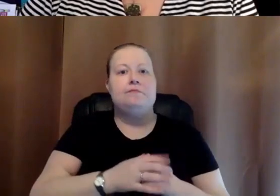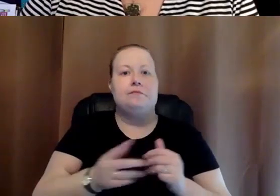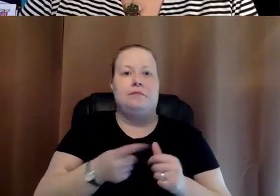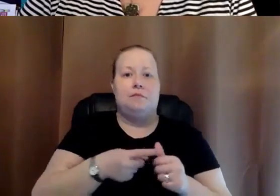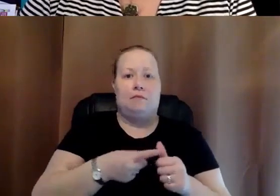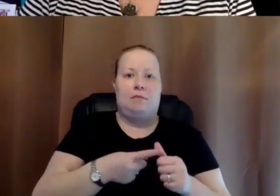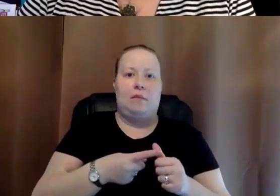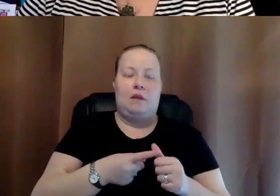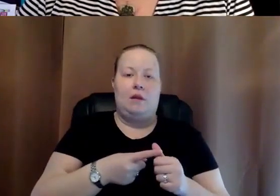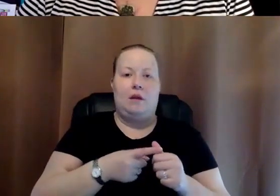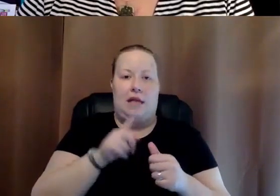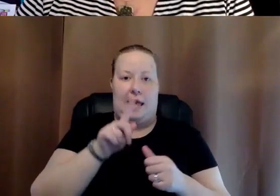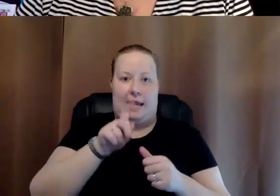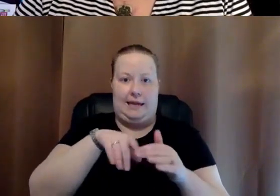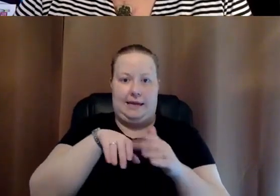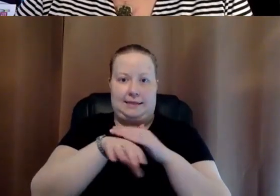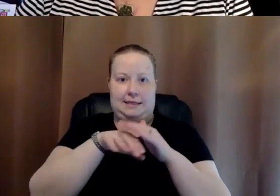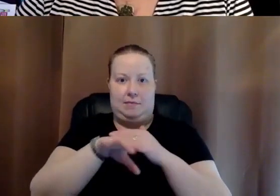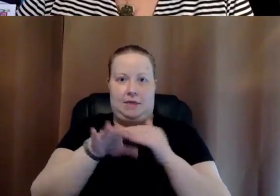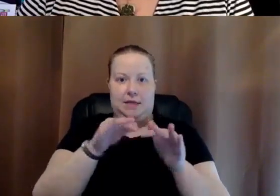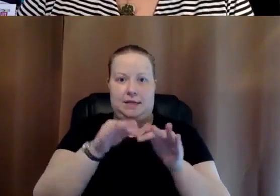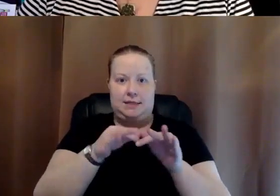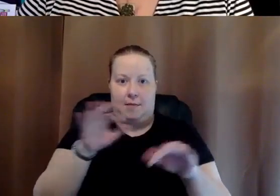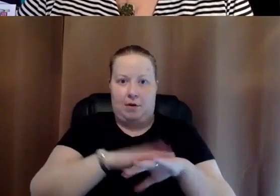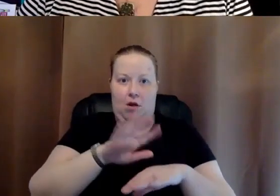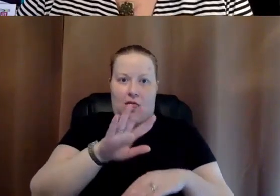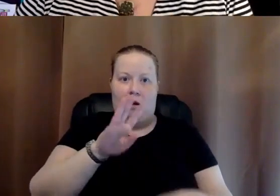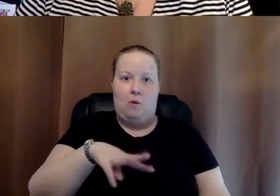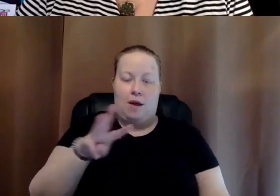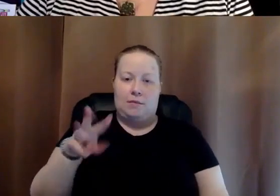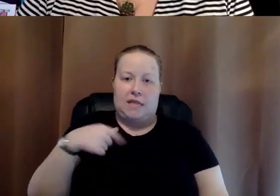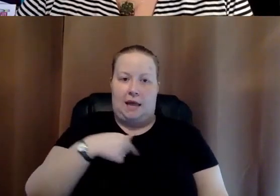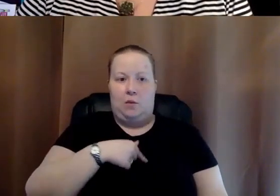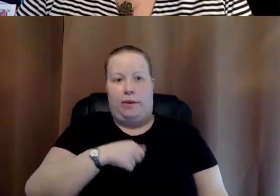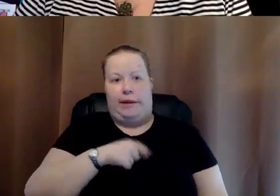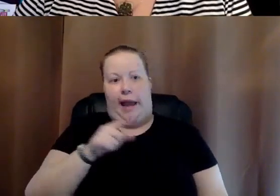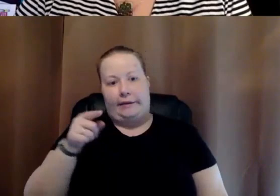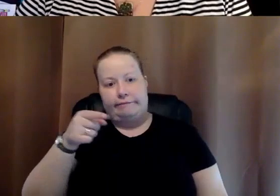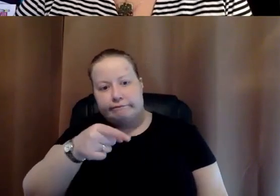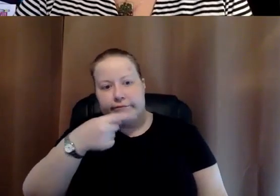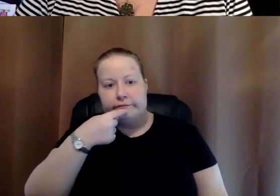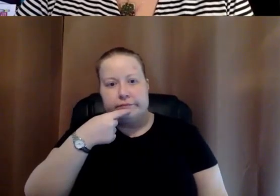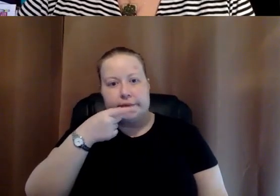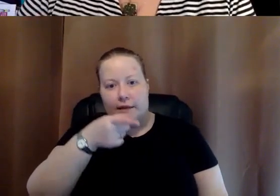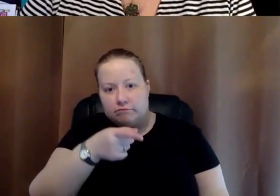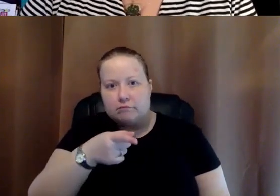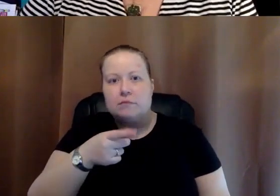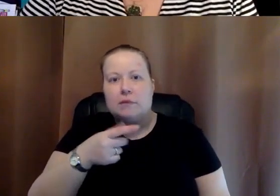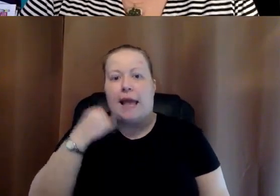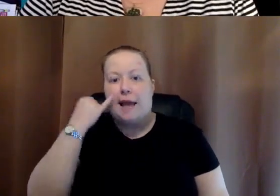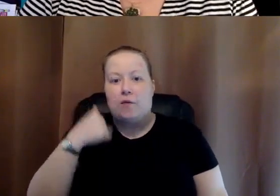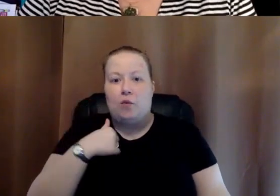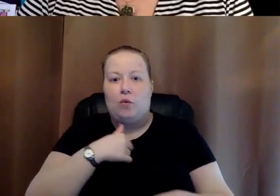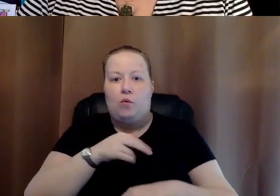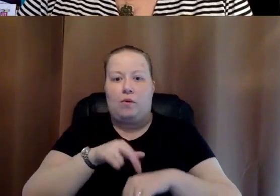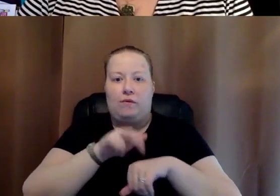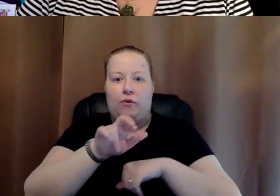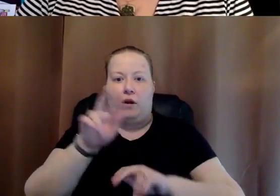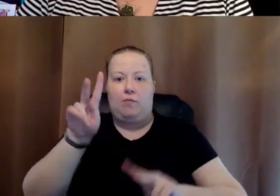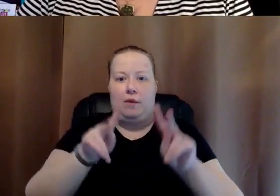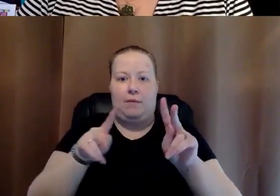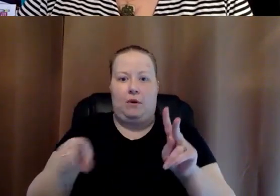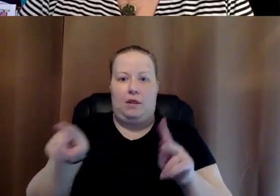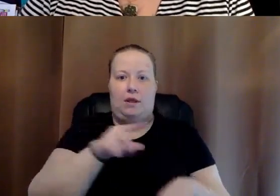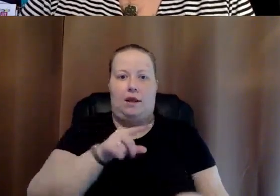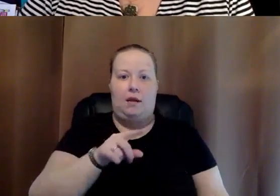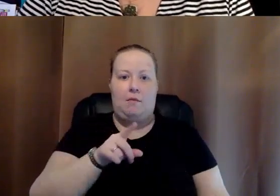have some kind of accessibility statement on their website that we can point to. You know, if we're referring people to them and they say that they care about this, they